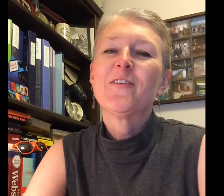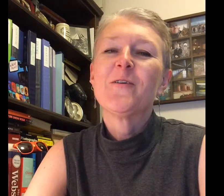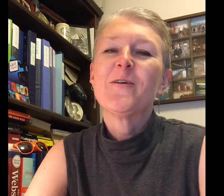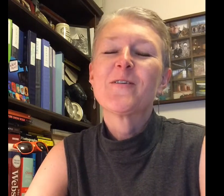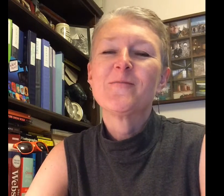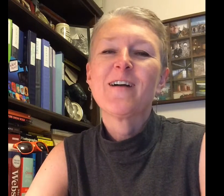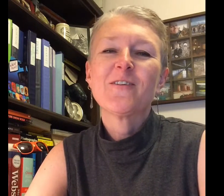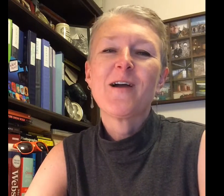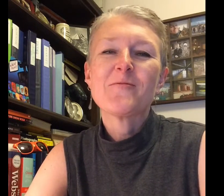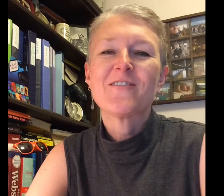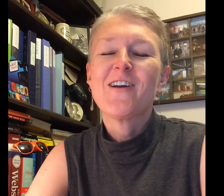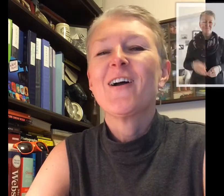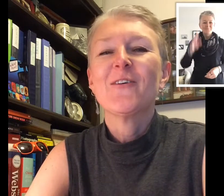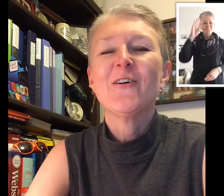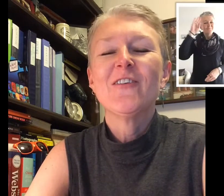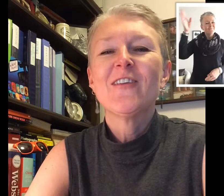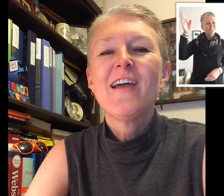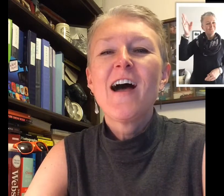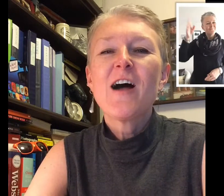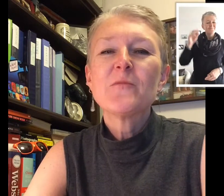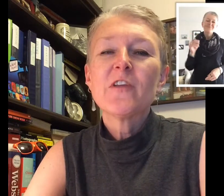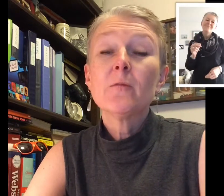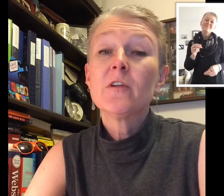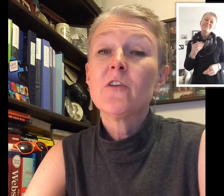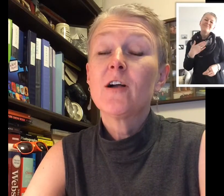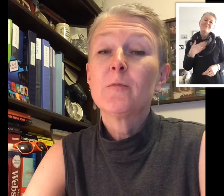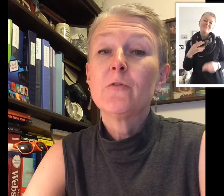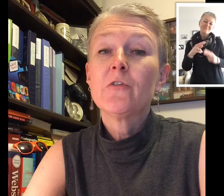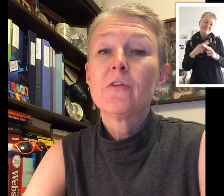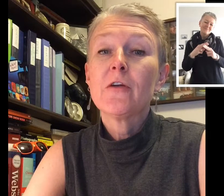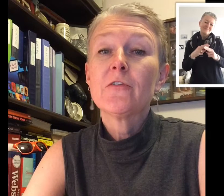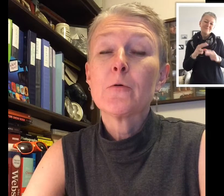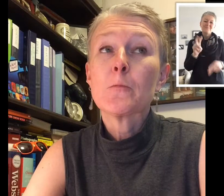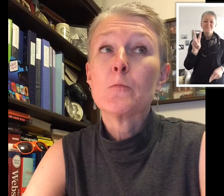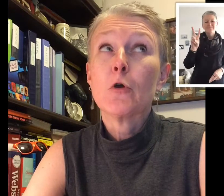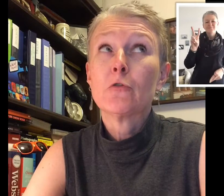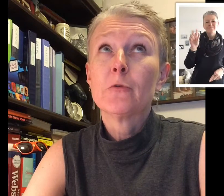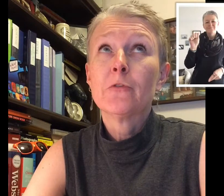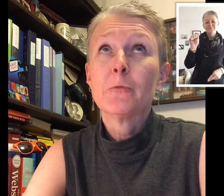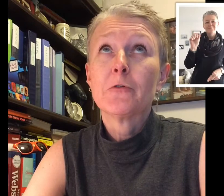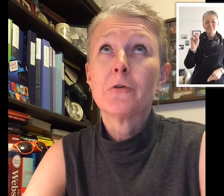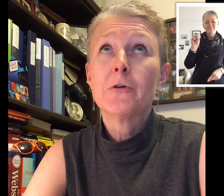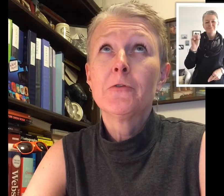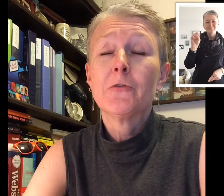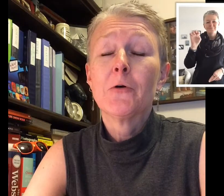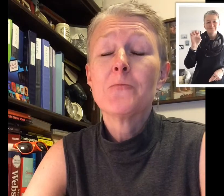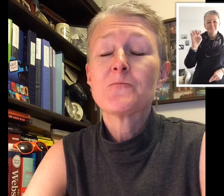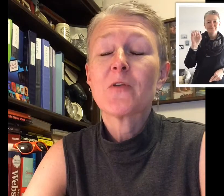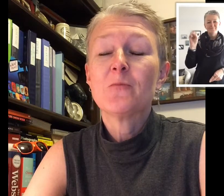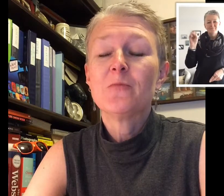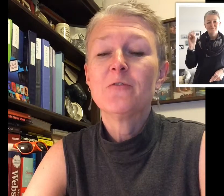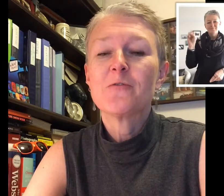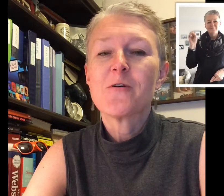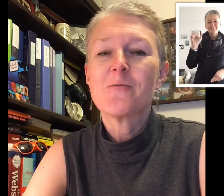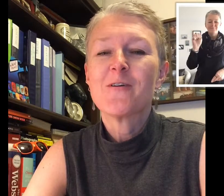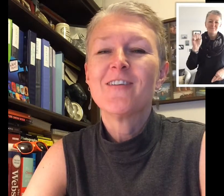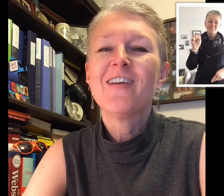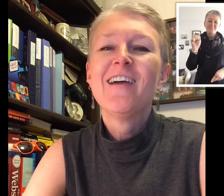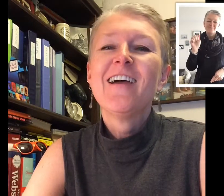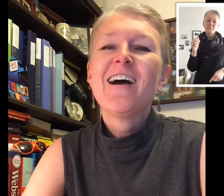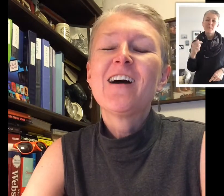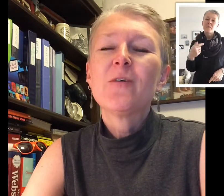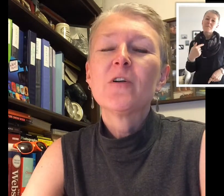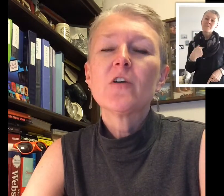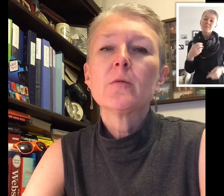Hey, it's Vanessa. Welcome back to Caption Irls. Today I'm going to talk about some explicit material, so be